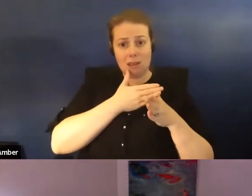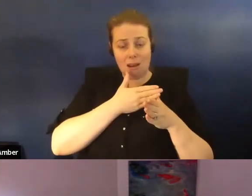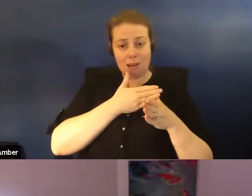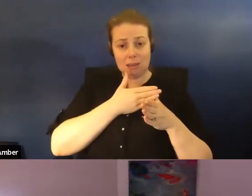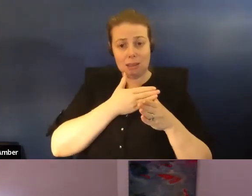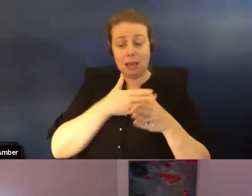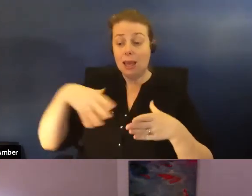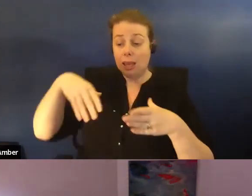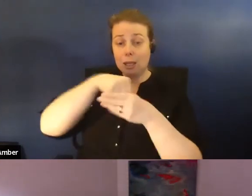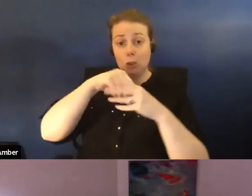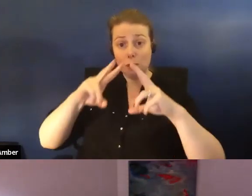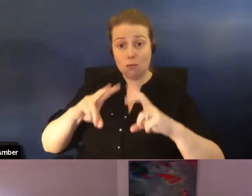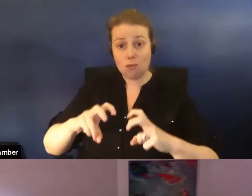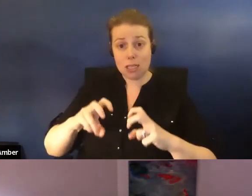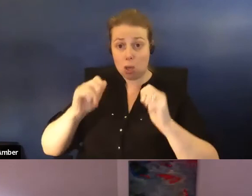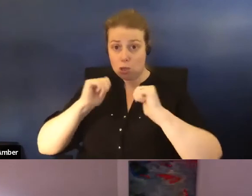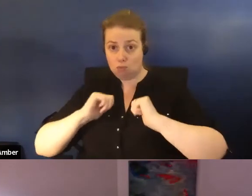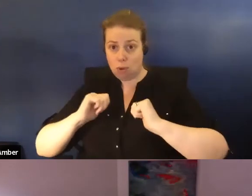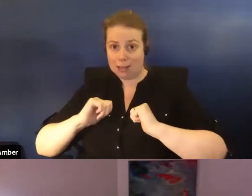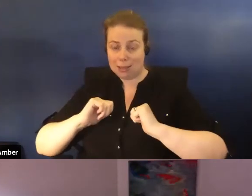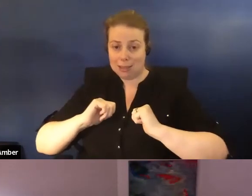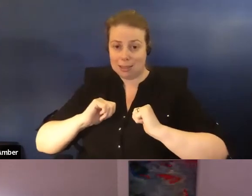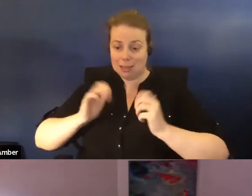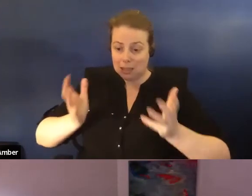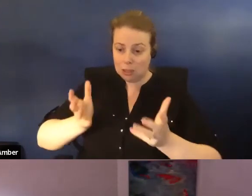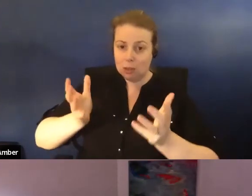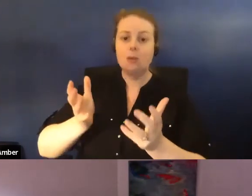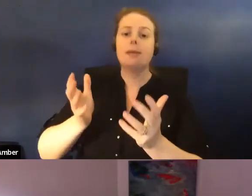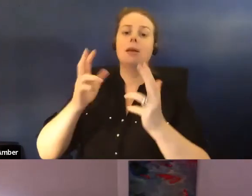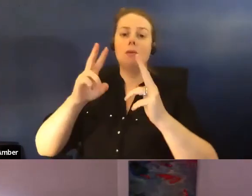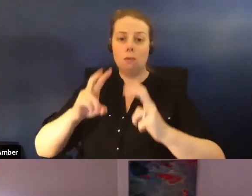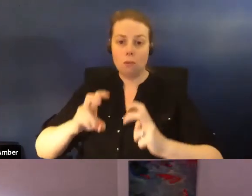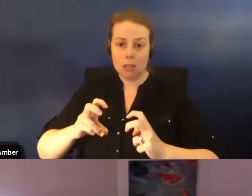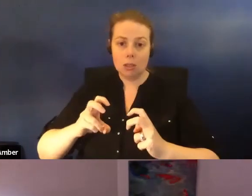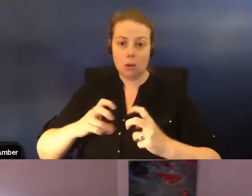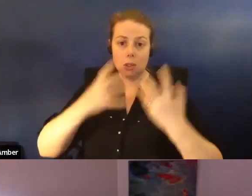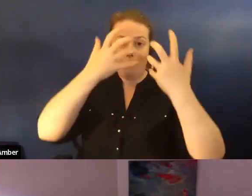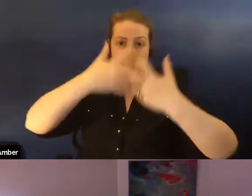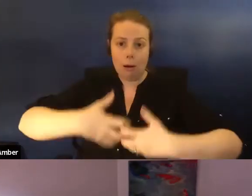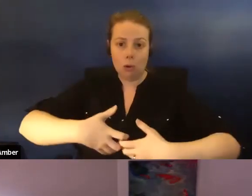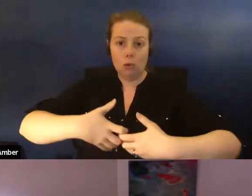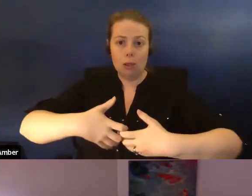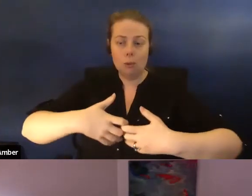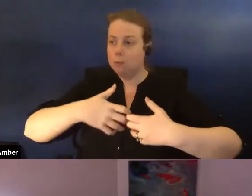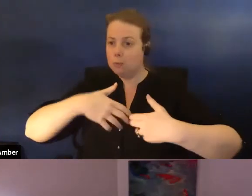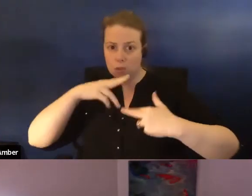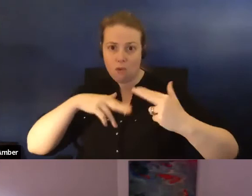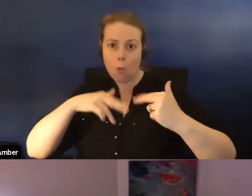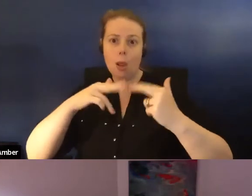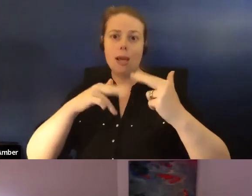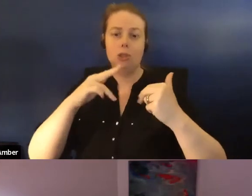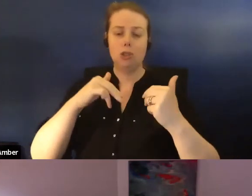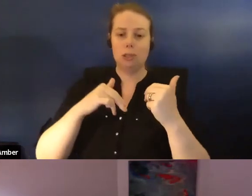research practices drive research, it drives algorithms, formulation, it drives